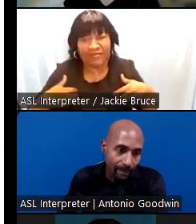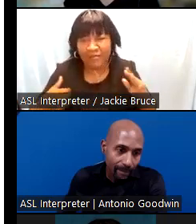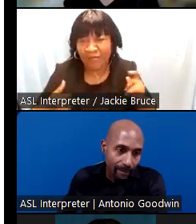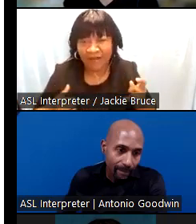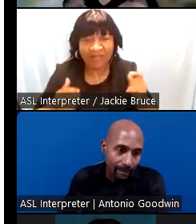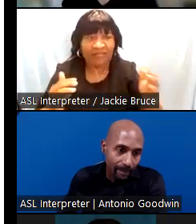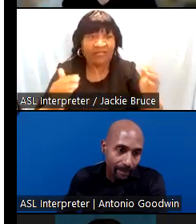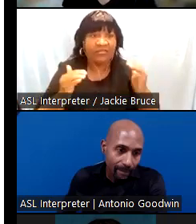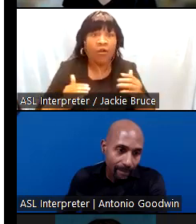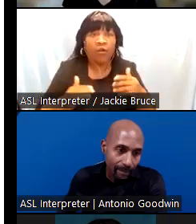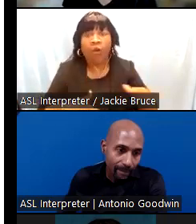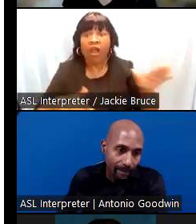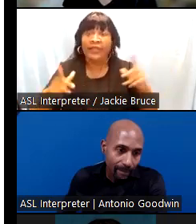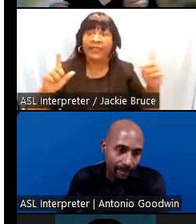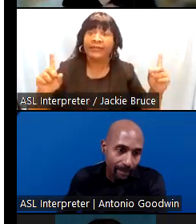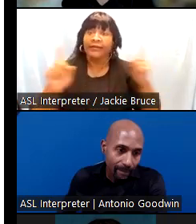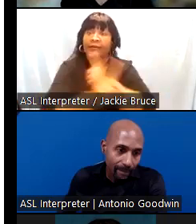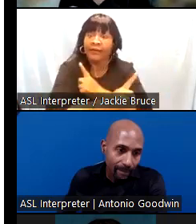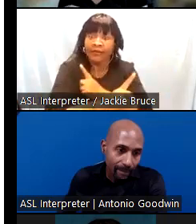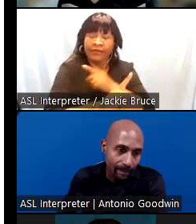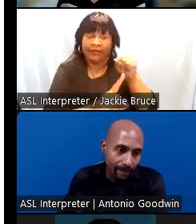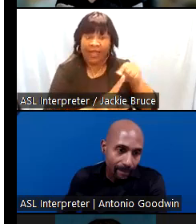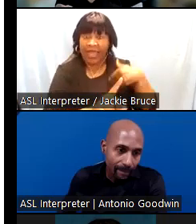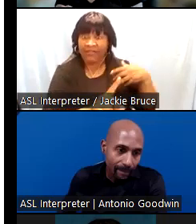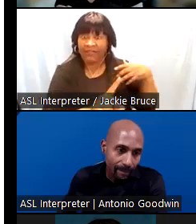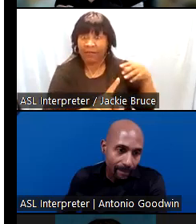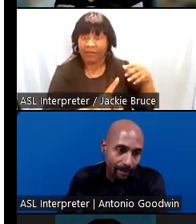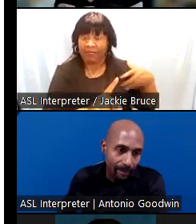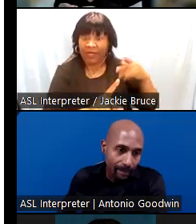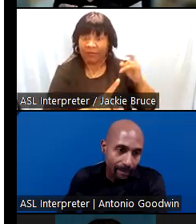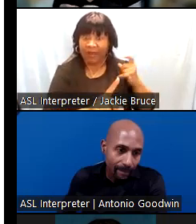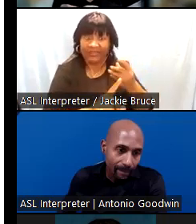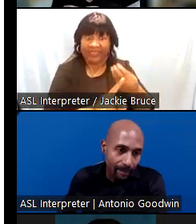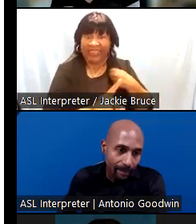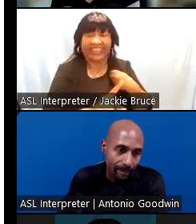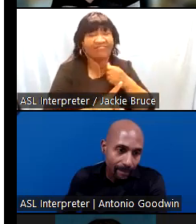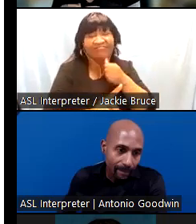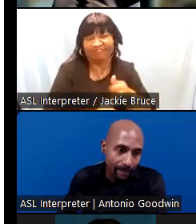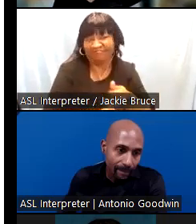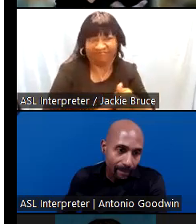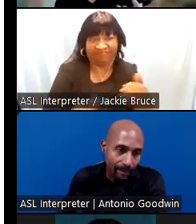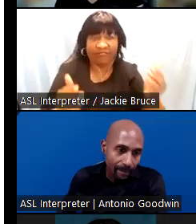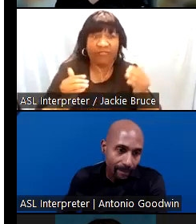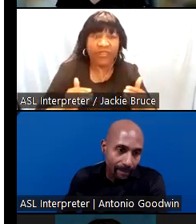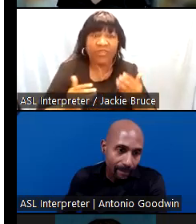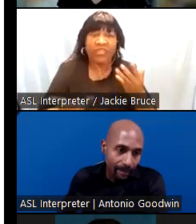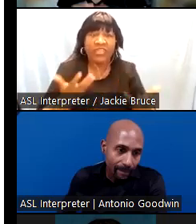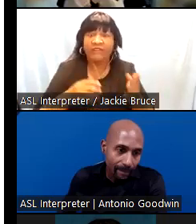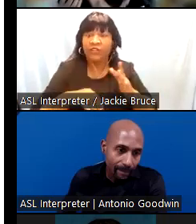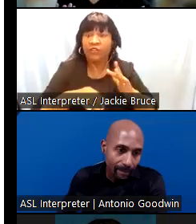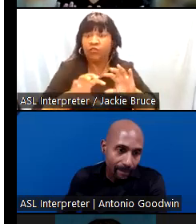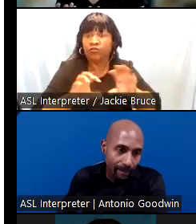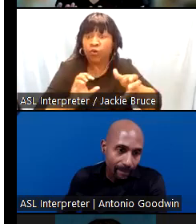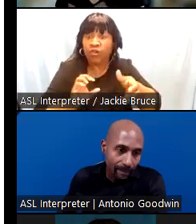it from walking by someone in a store or on the street. You're not going to likely get it from things